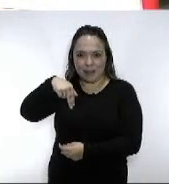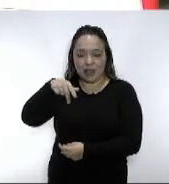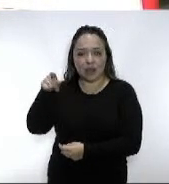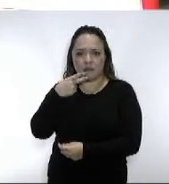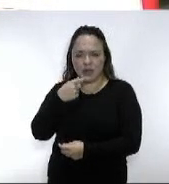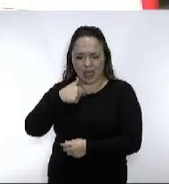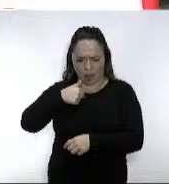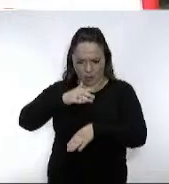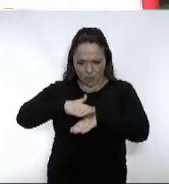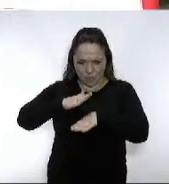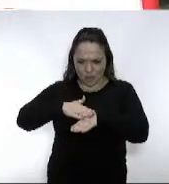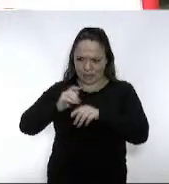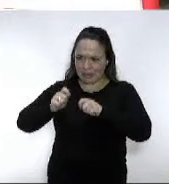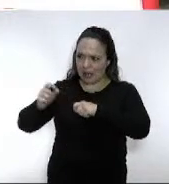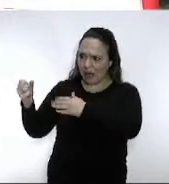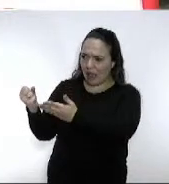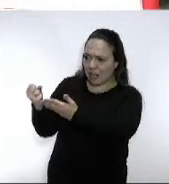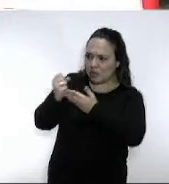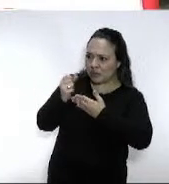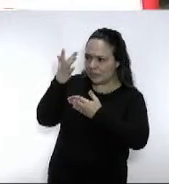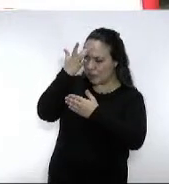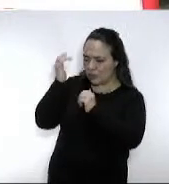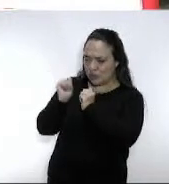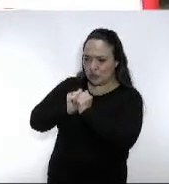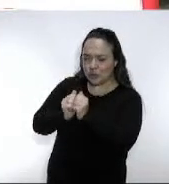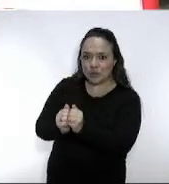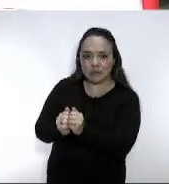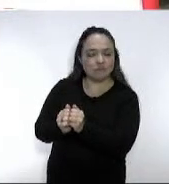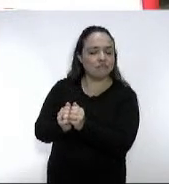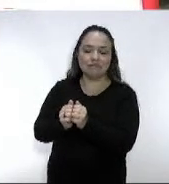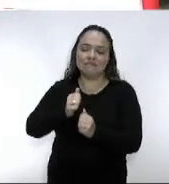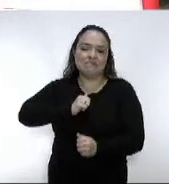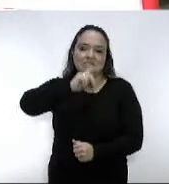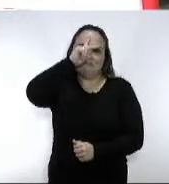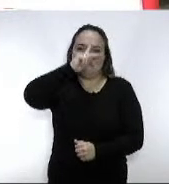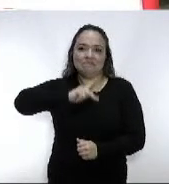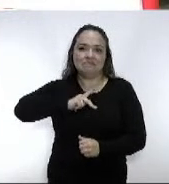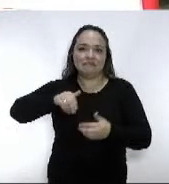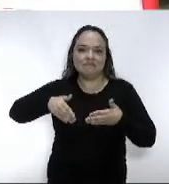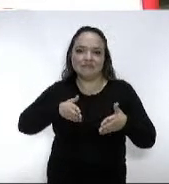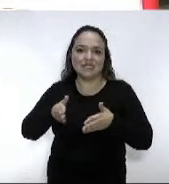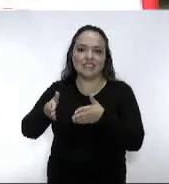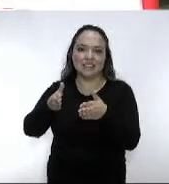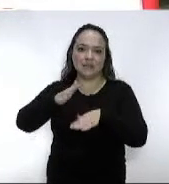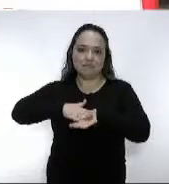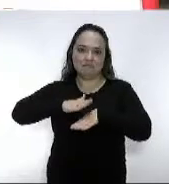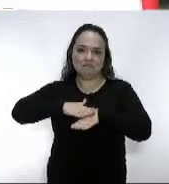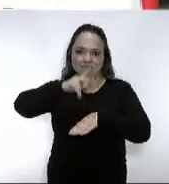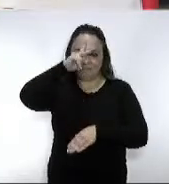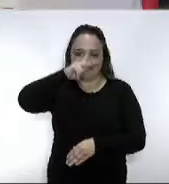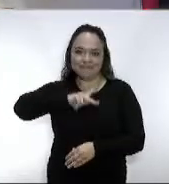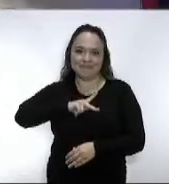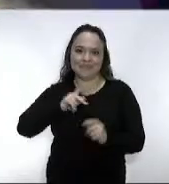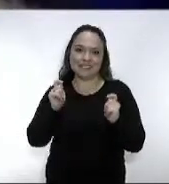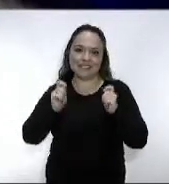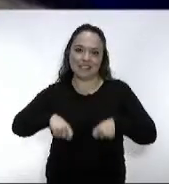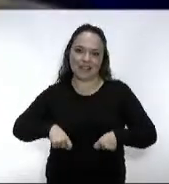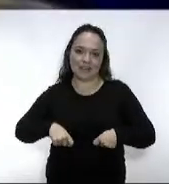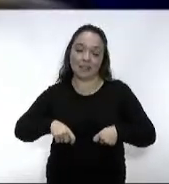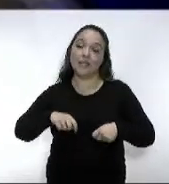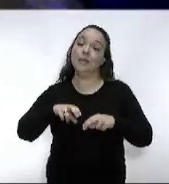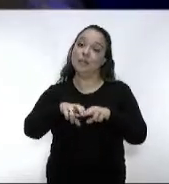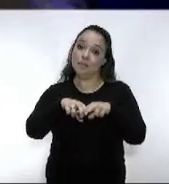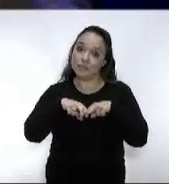that road for you. You have to follow it by yourselves. What I desire is that you take advantage